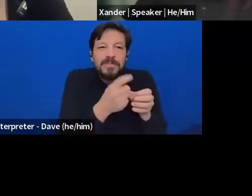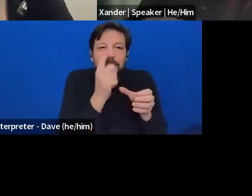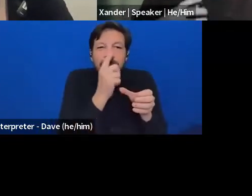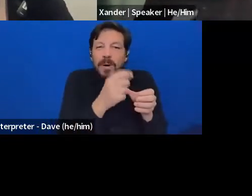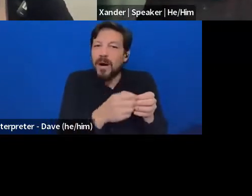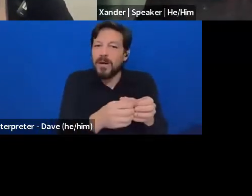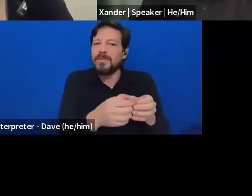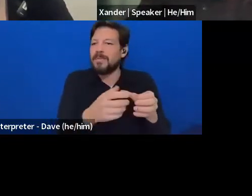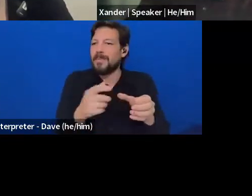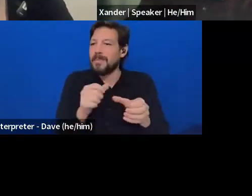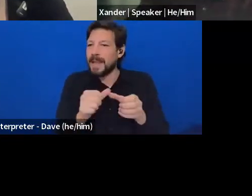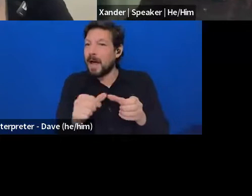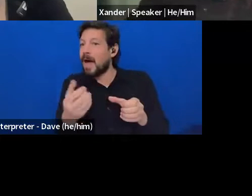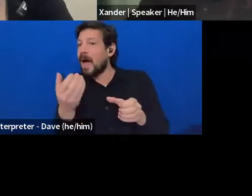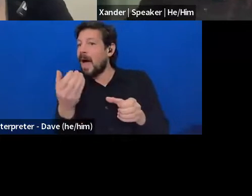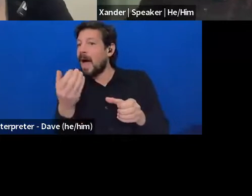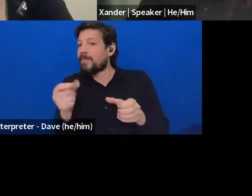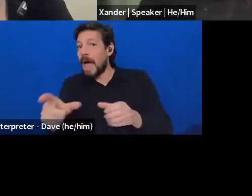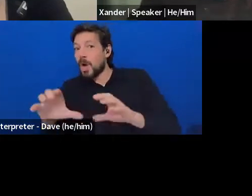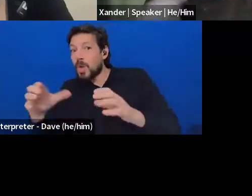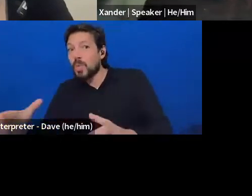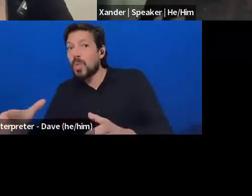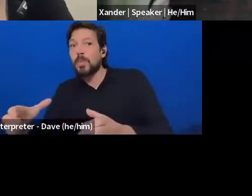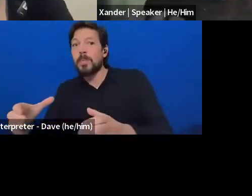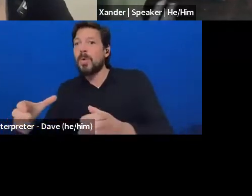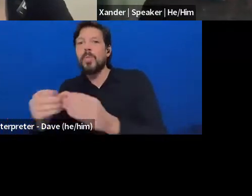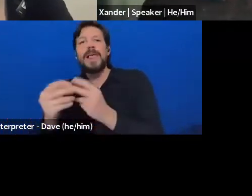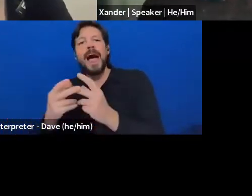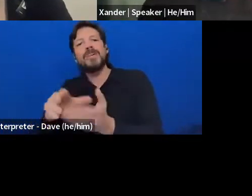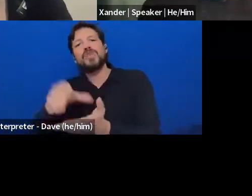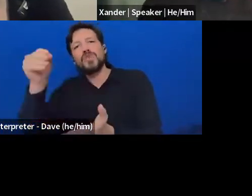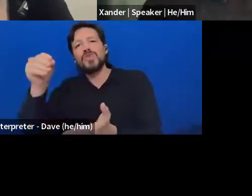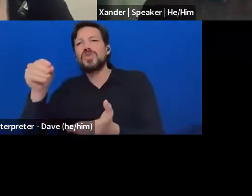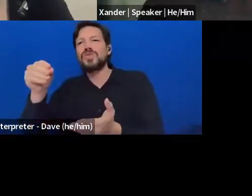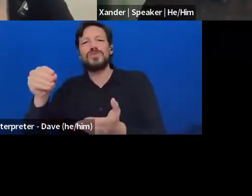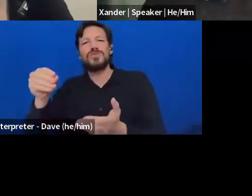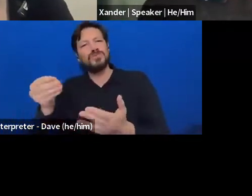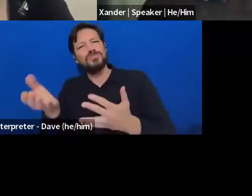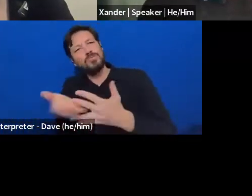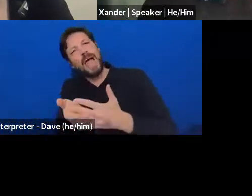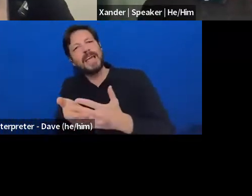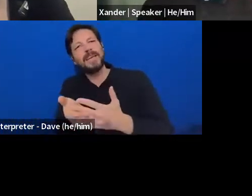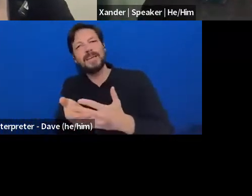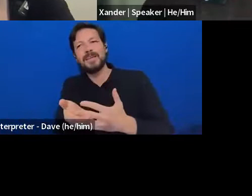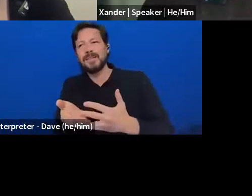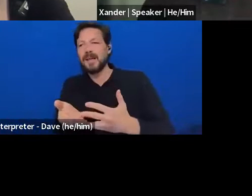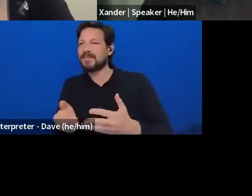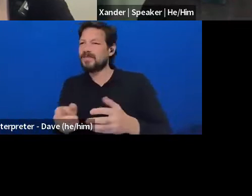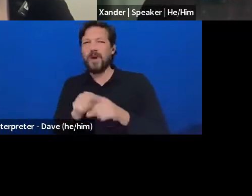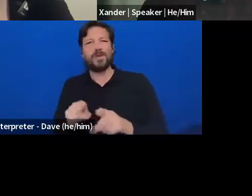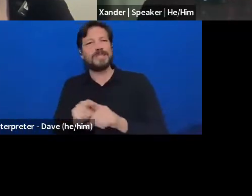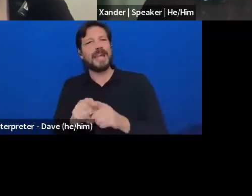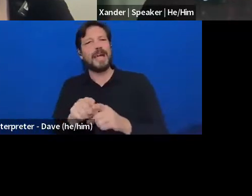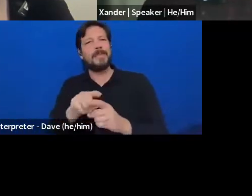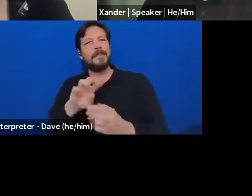they just take a different path, or like they all take a break if I need to take a break, which obviously, kids